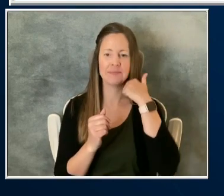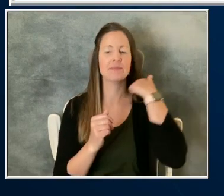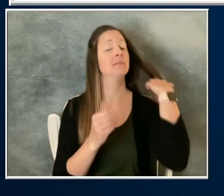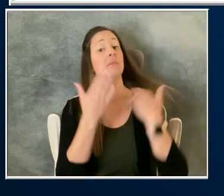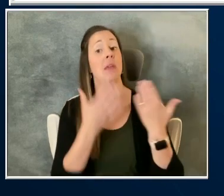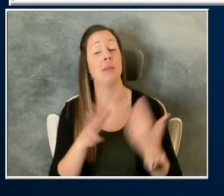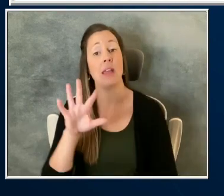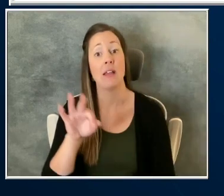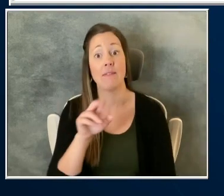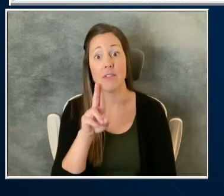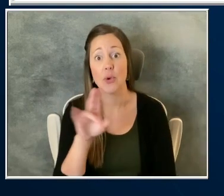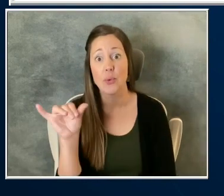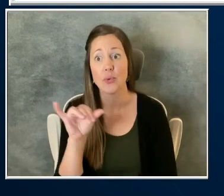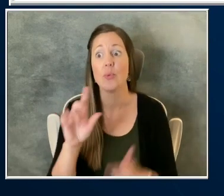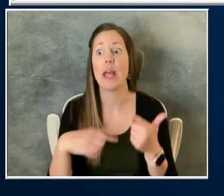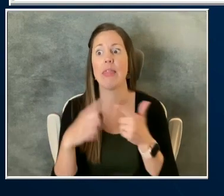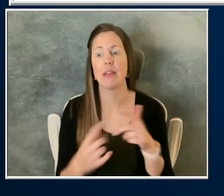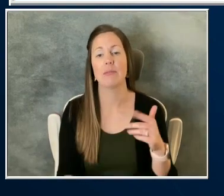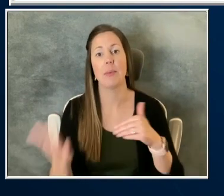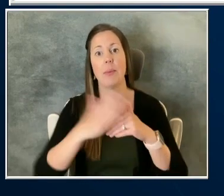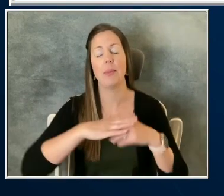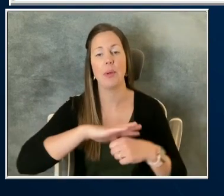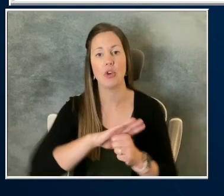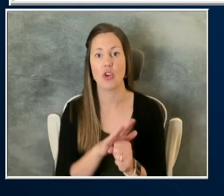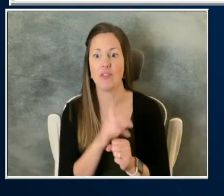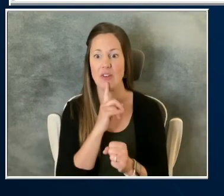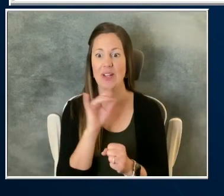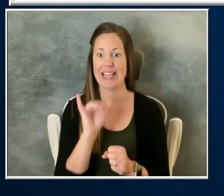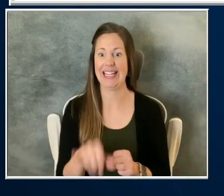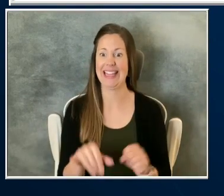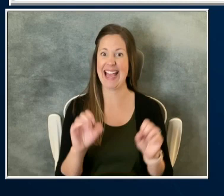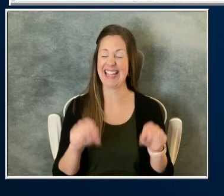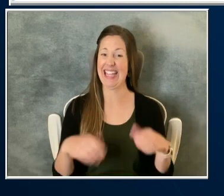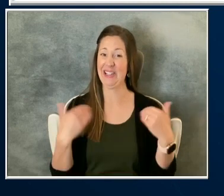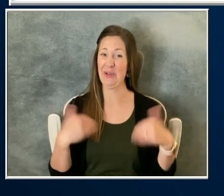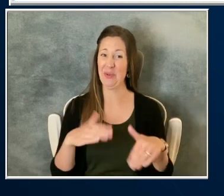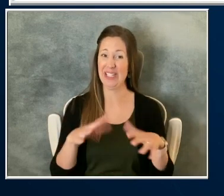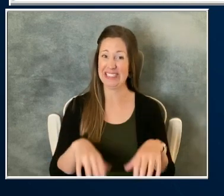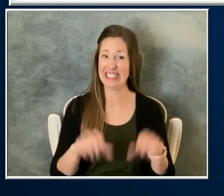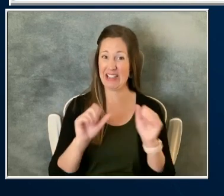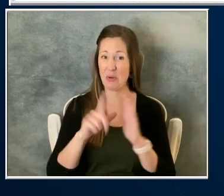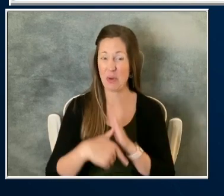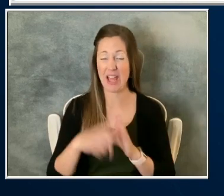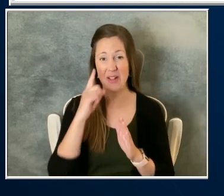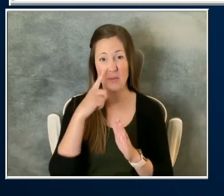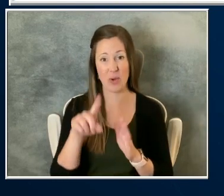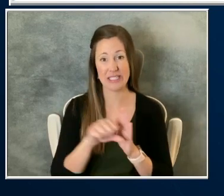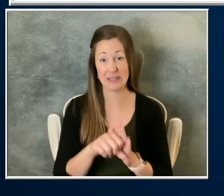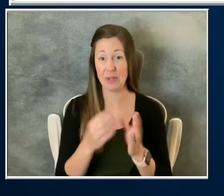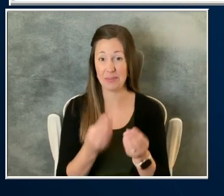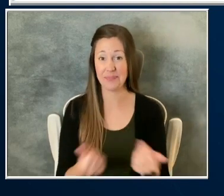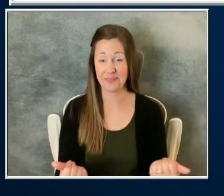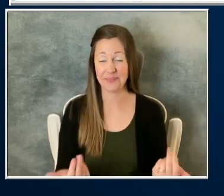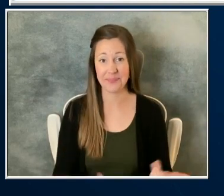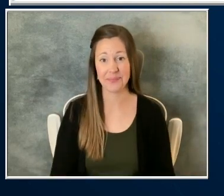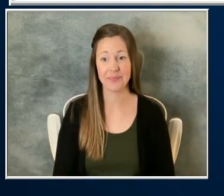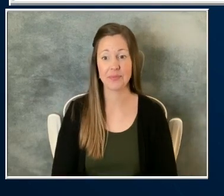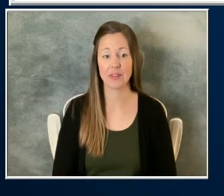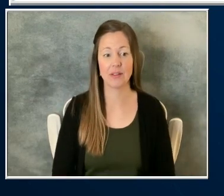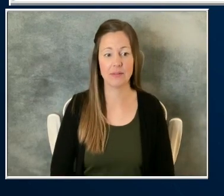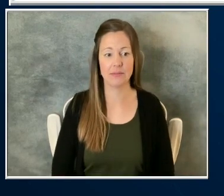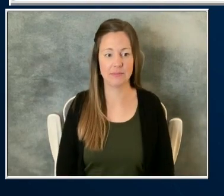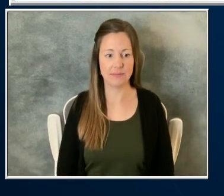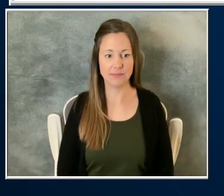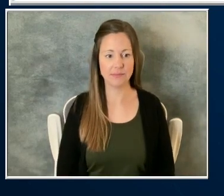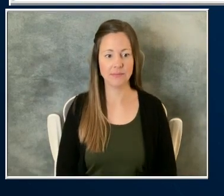COVID, I think that's a little tougher recovery. I think the long symptoms can last a little longer. As you step back and look at